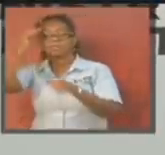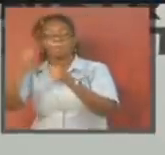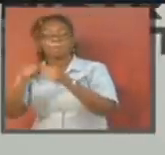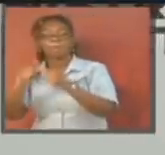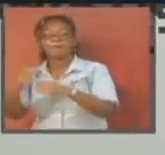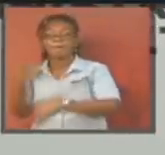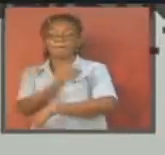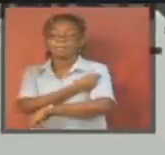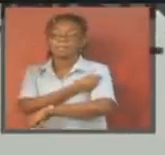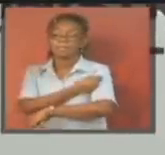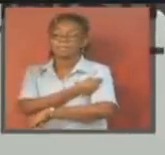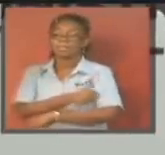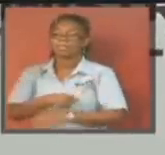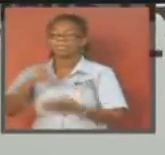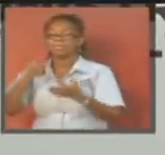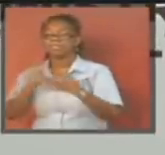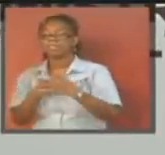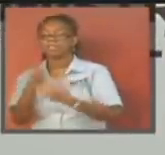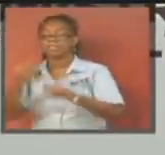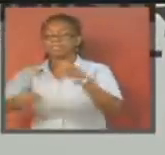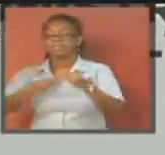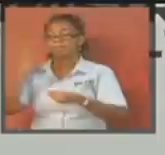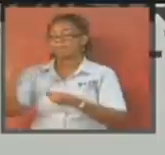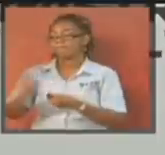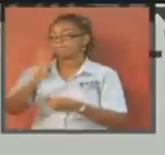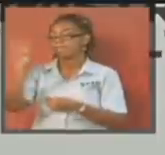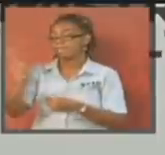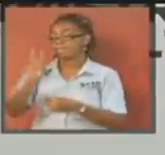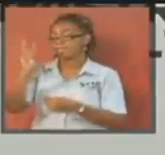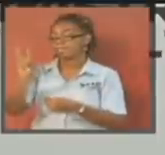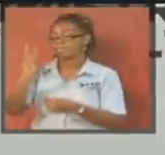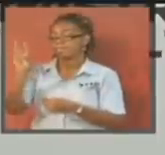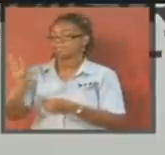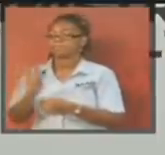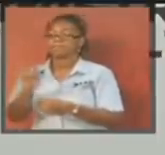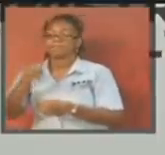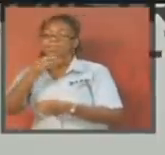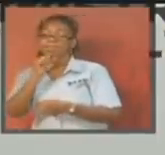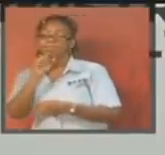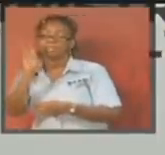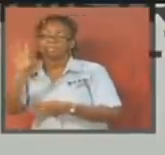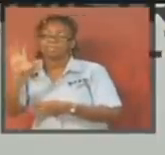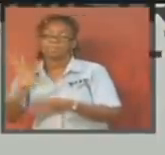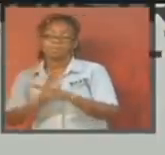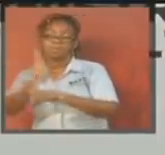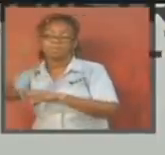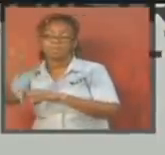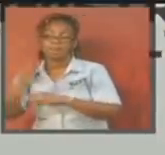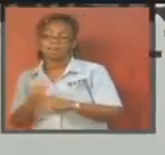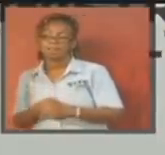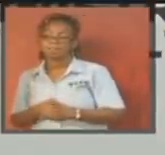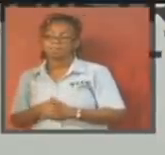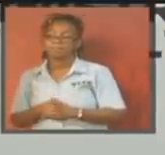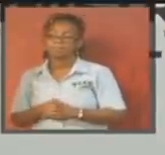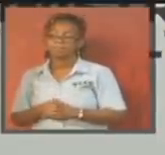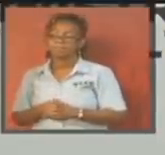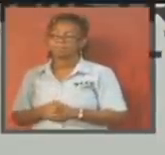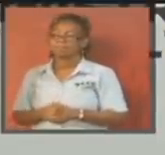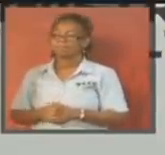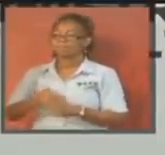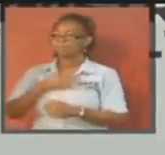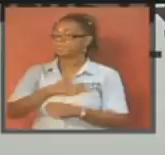rollout recommences on Wednesday, 17 June, for persons 65 years old and over. Remember to be